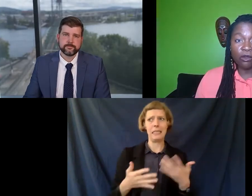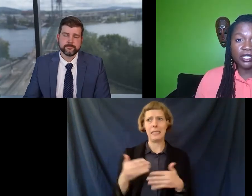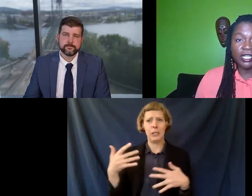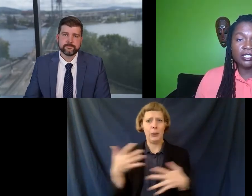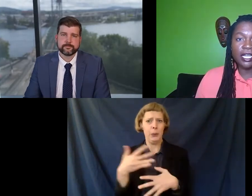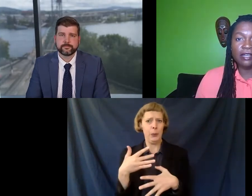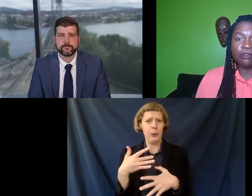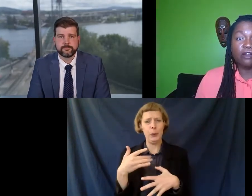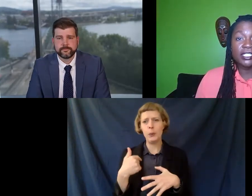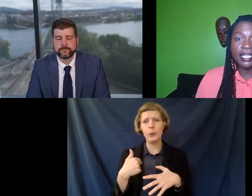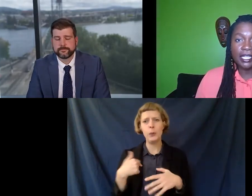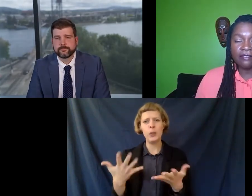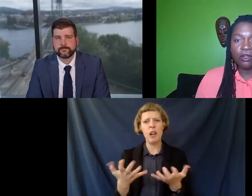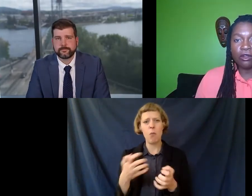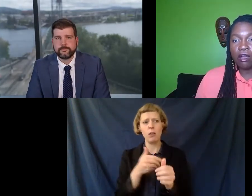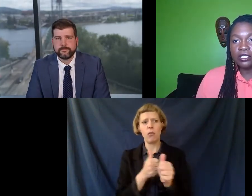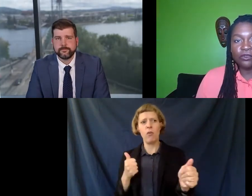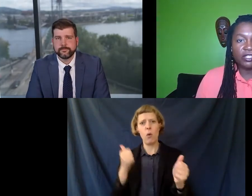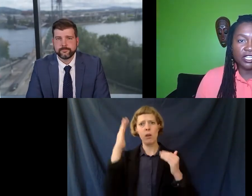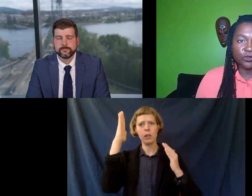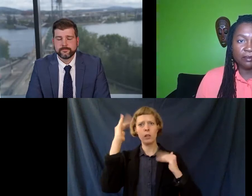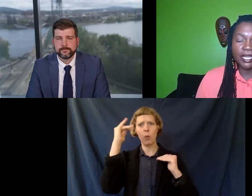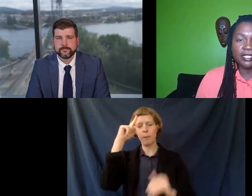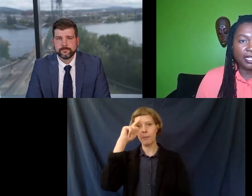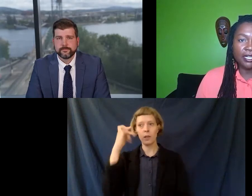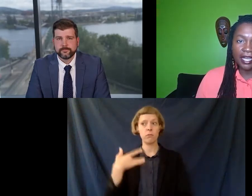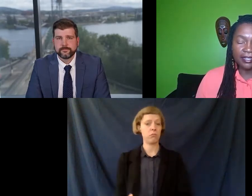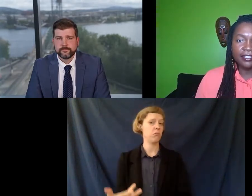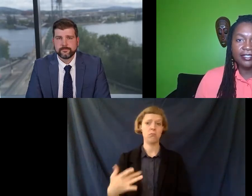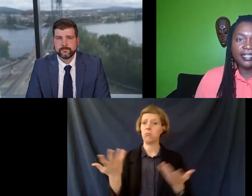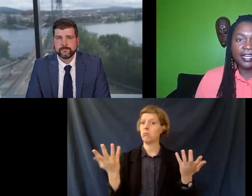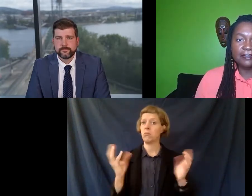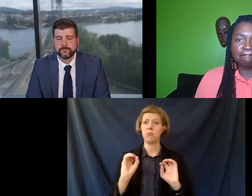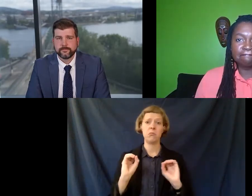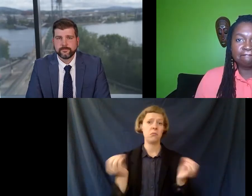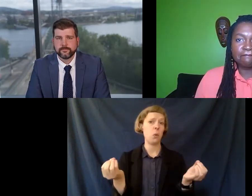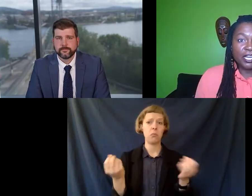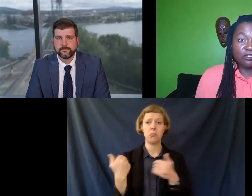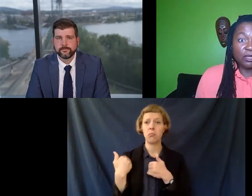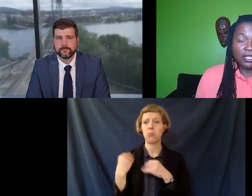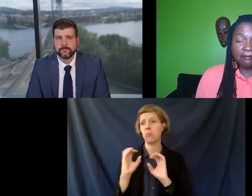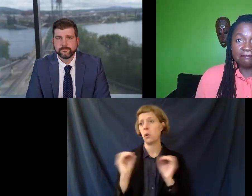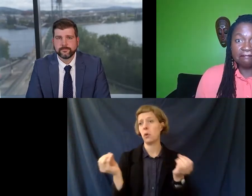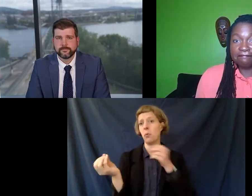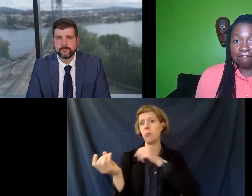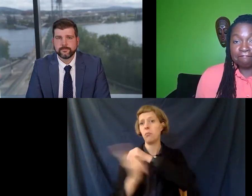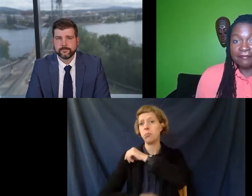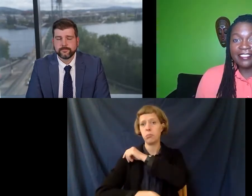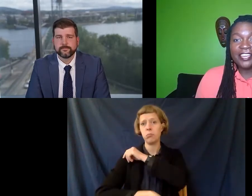When police are involved in wrongfully taking life or causing grievous injury, because again and again, because of